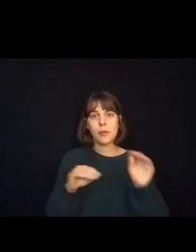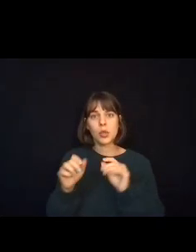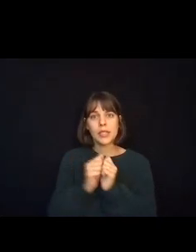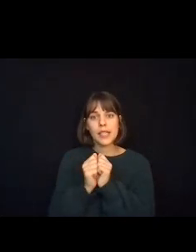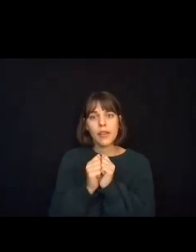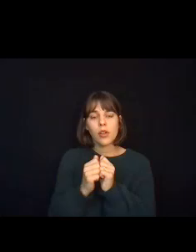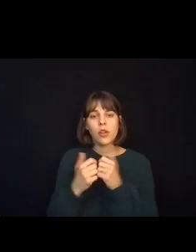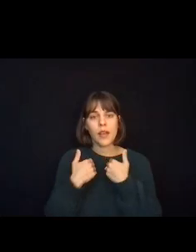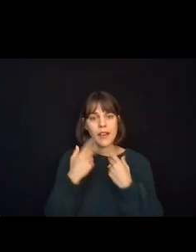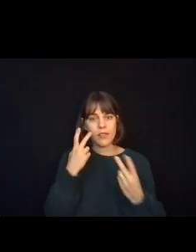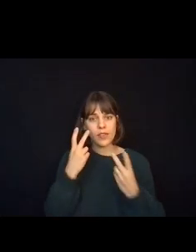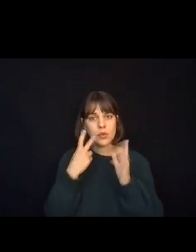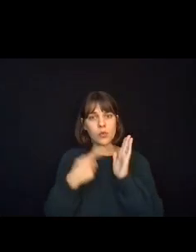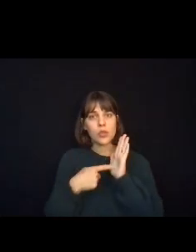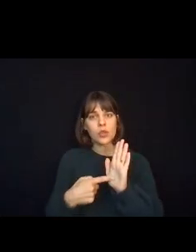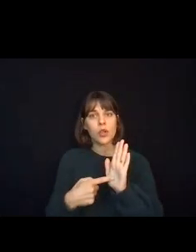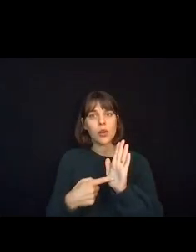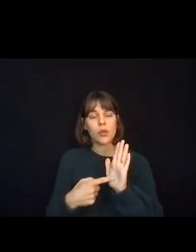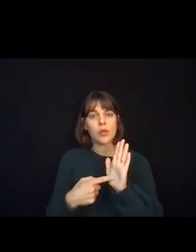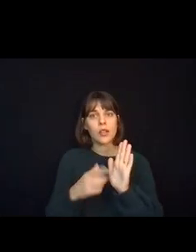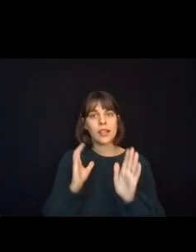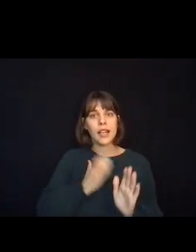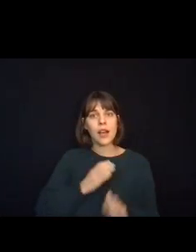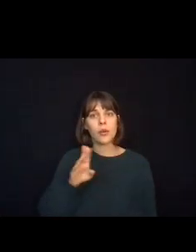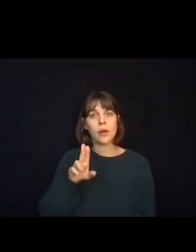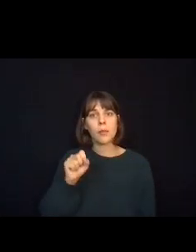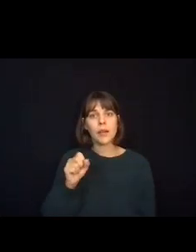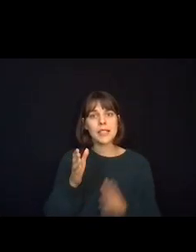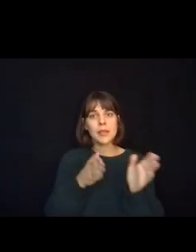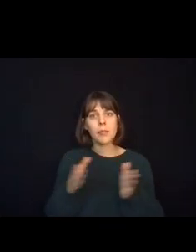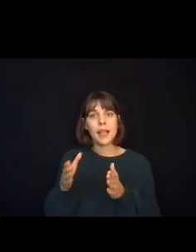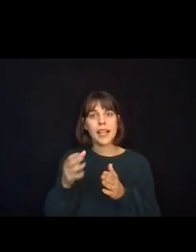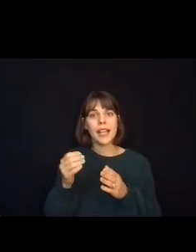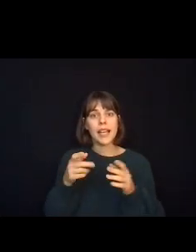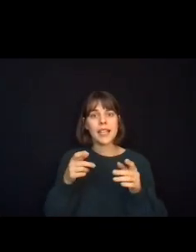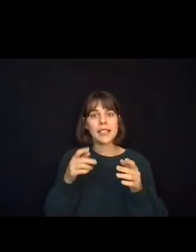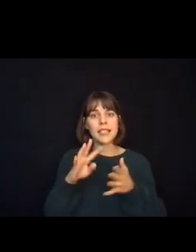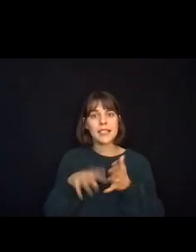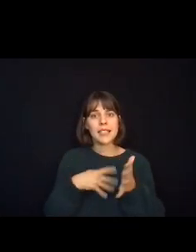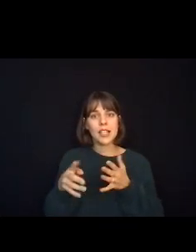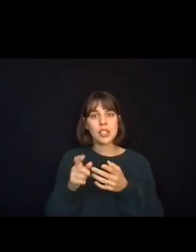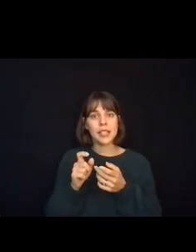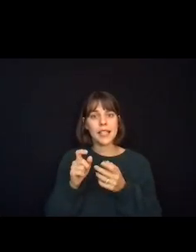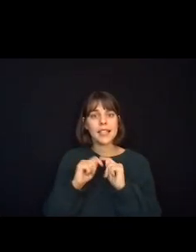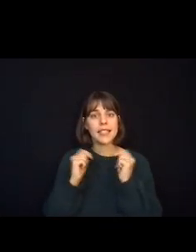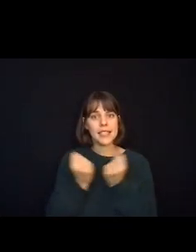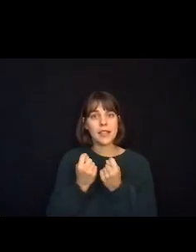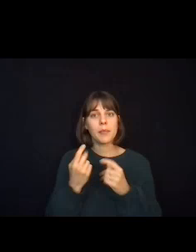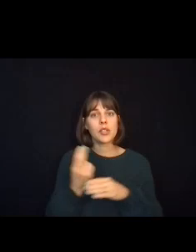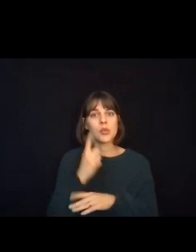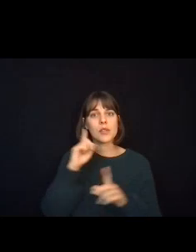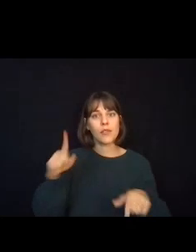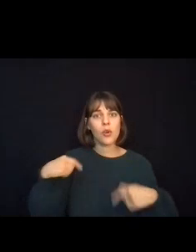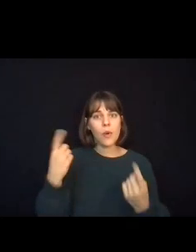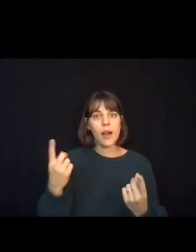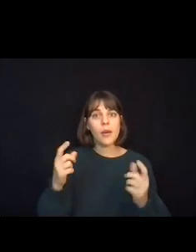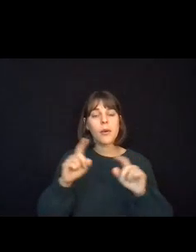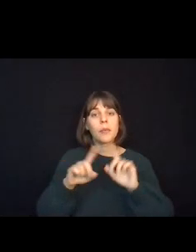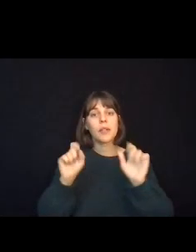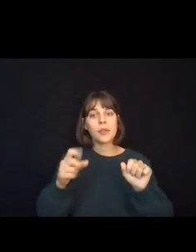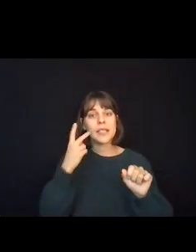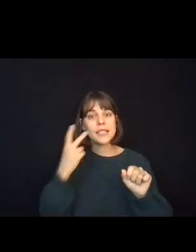visuals on the bus side that our bus planning and scheduling team has been using for a while. But you can see the